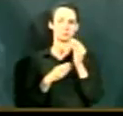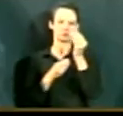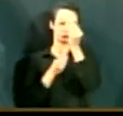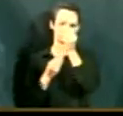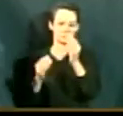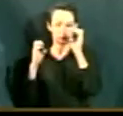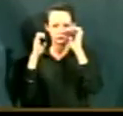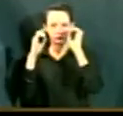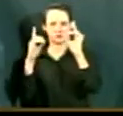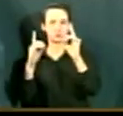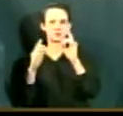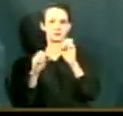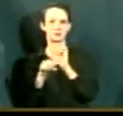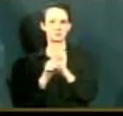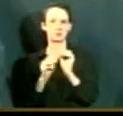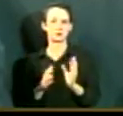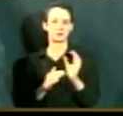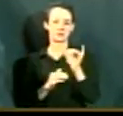reason to